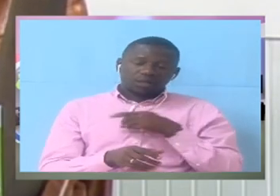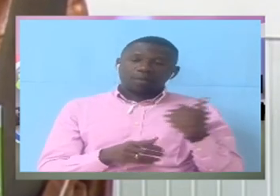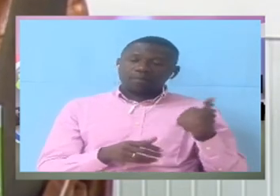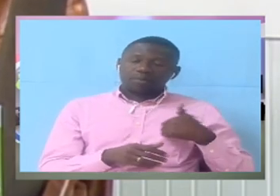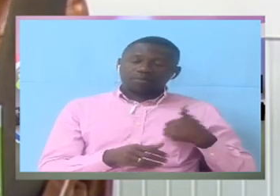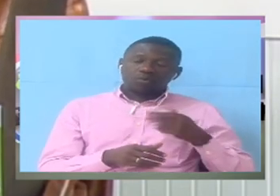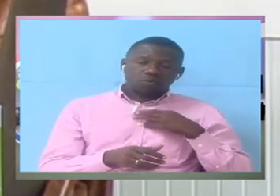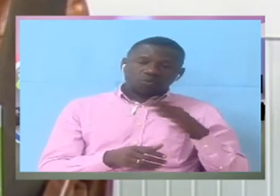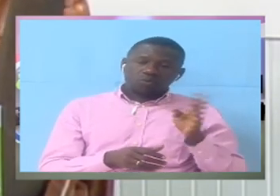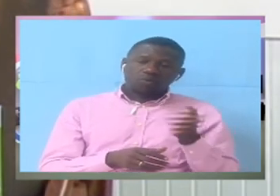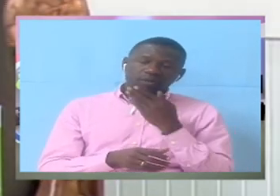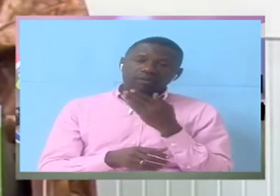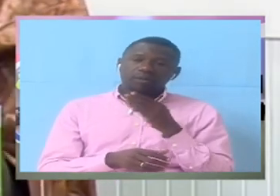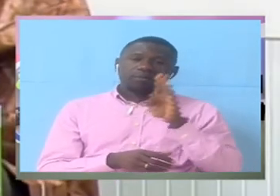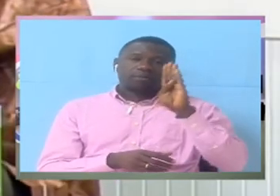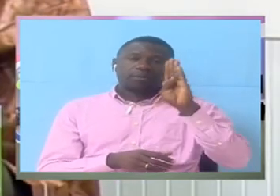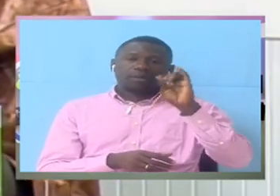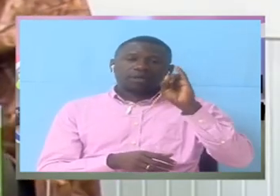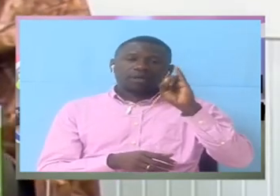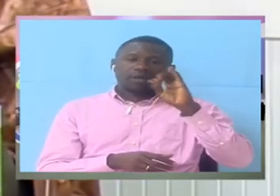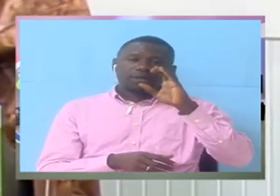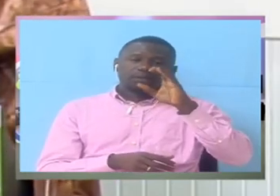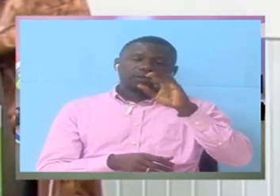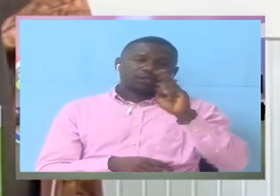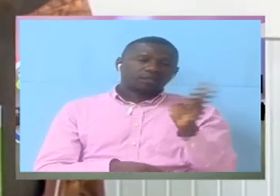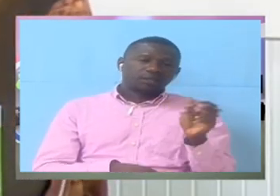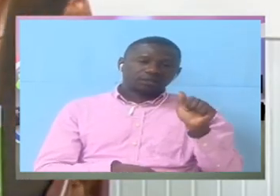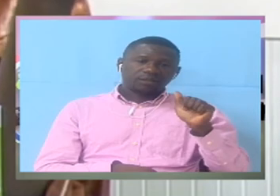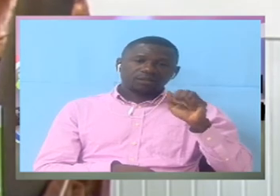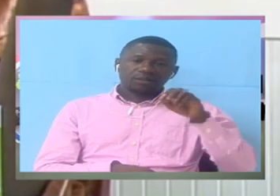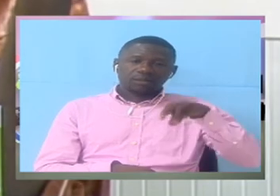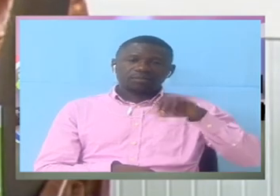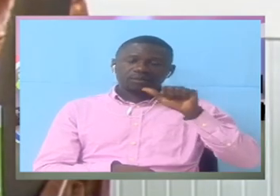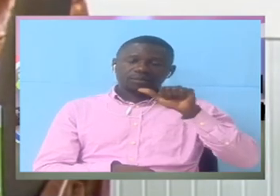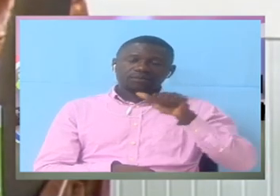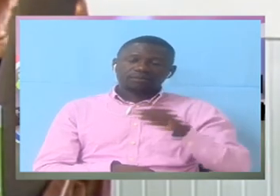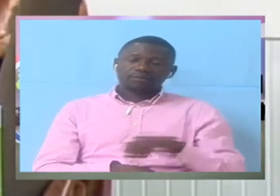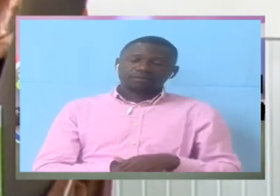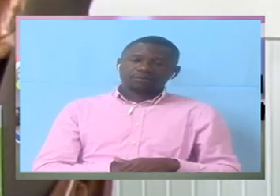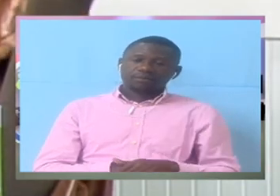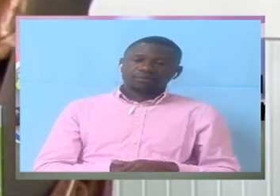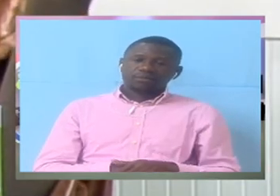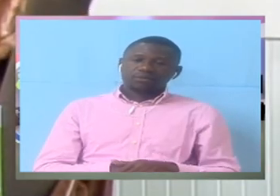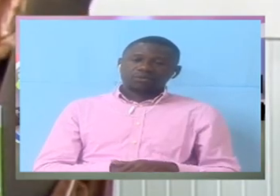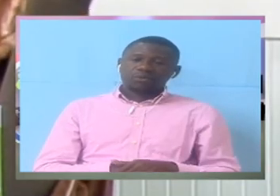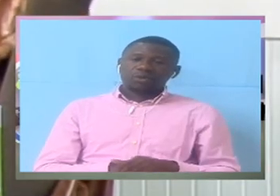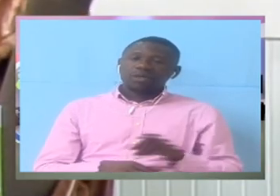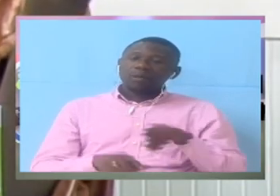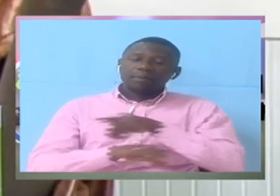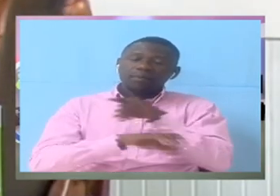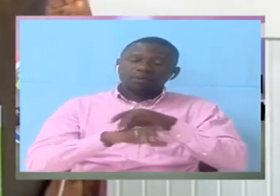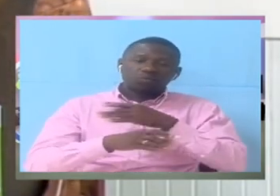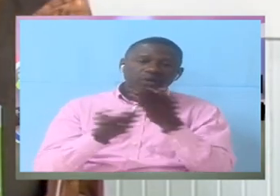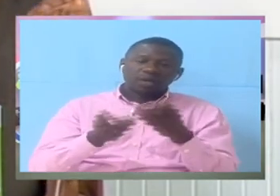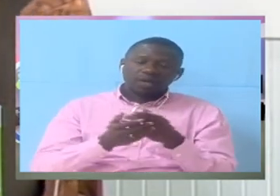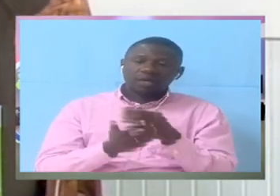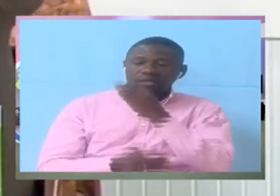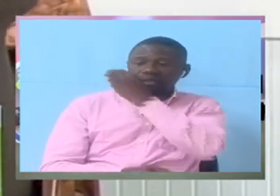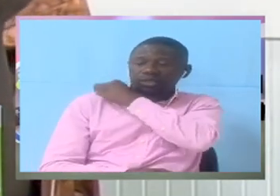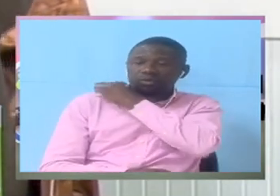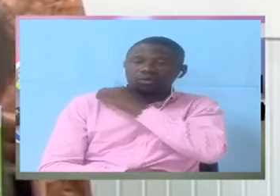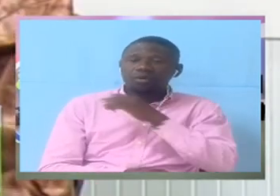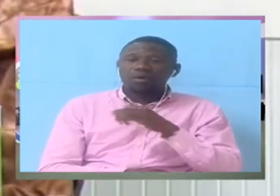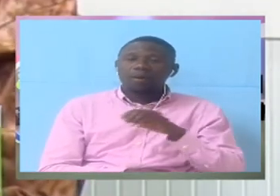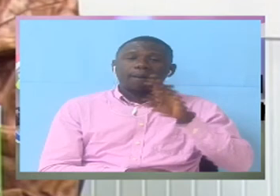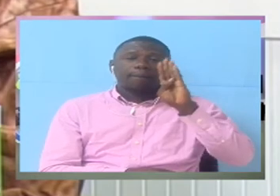people who went to Bichama. General Jai, General Babe Daming. Where General Ba was. No documents